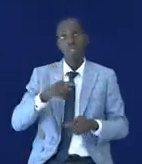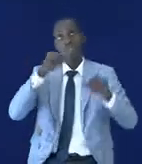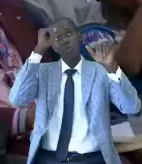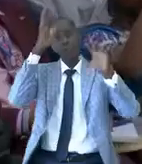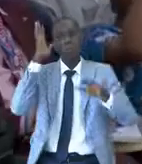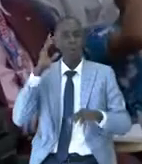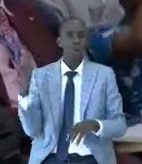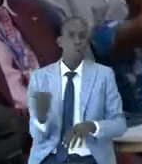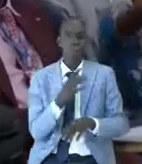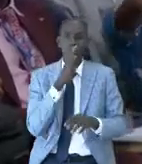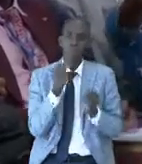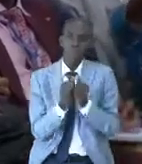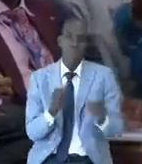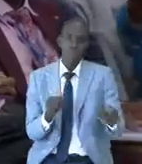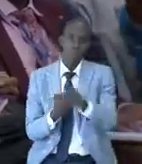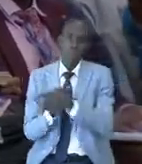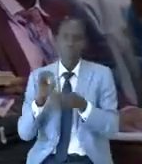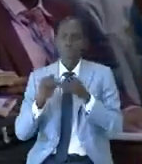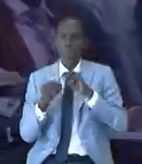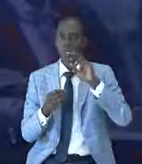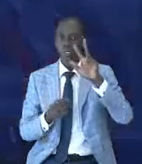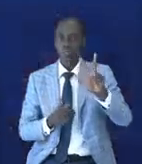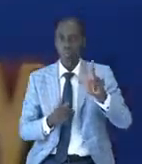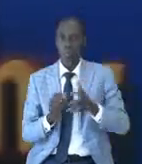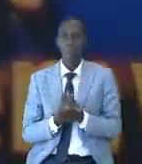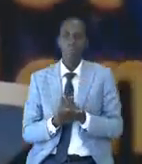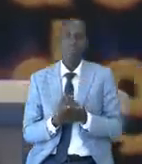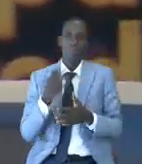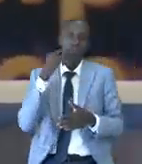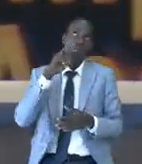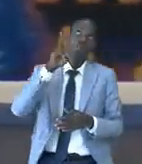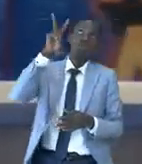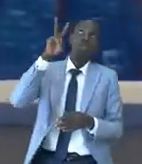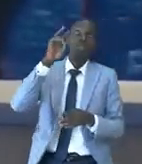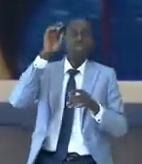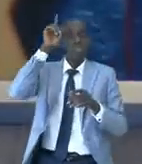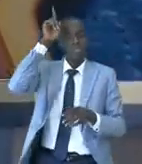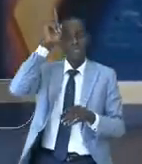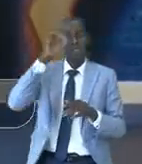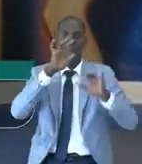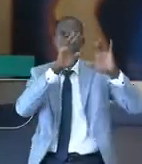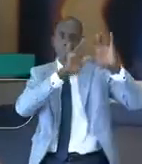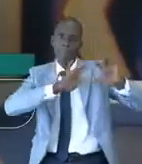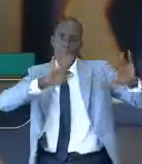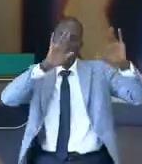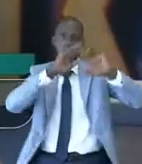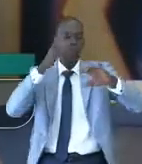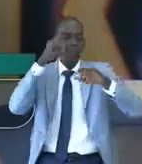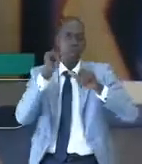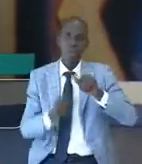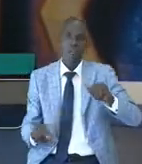you. Number three, behold his mercy for every